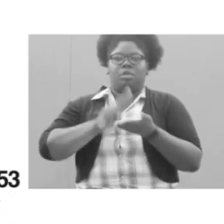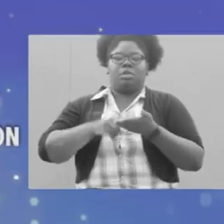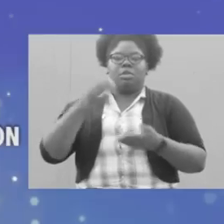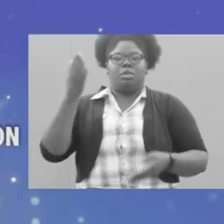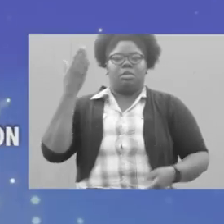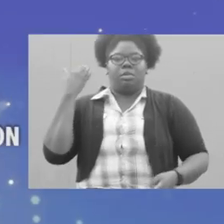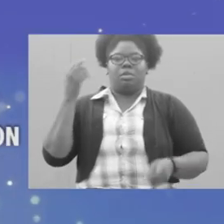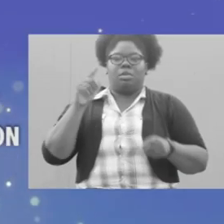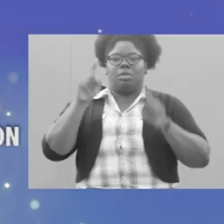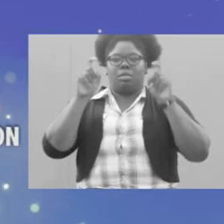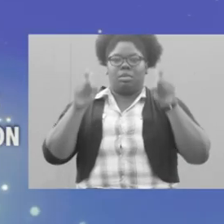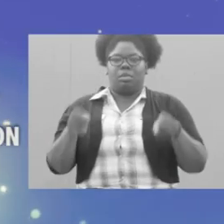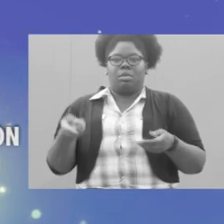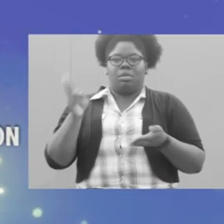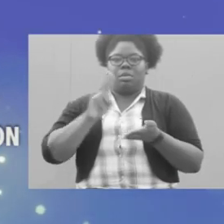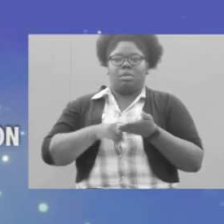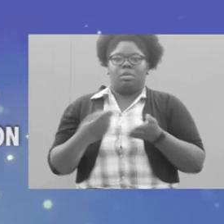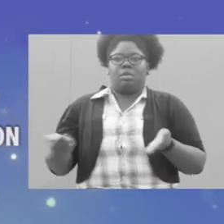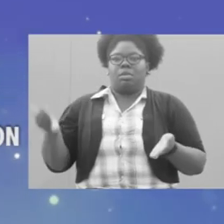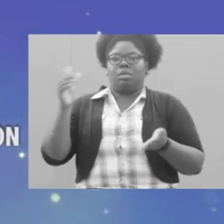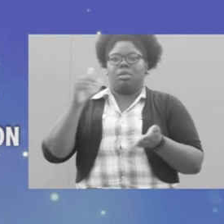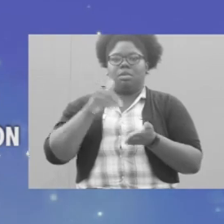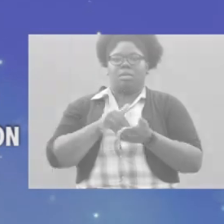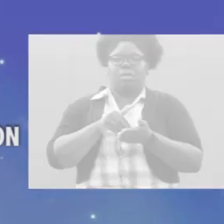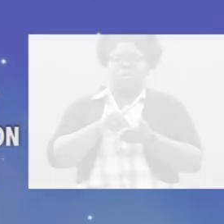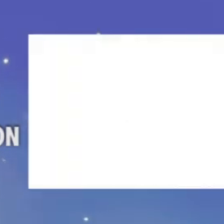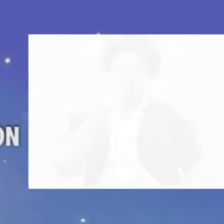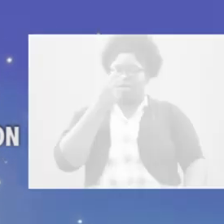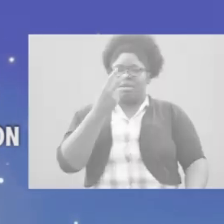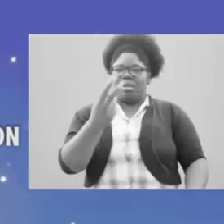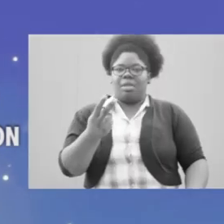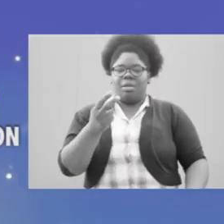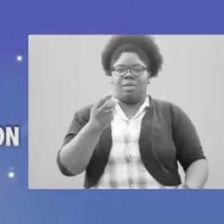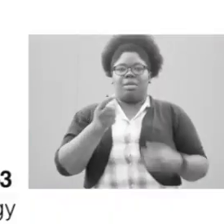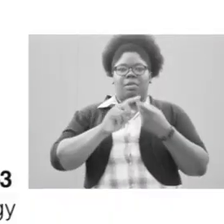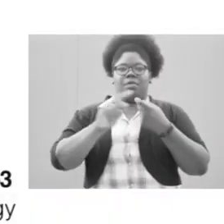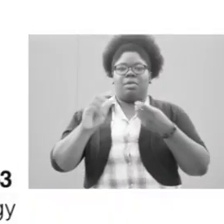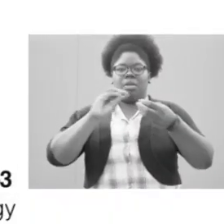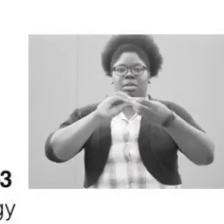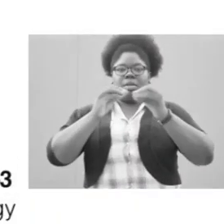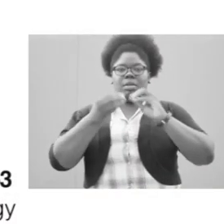pro@gcom.org.gy. Contact the nearest GCOM registration office or visit our website,